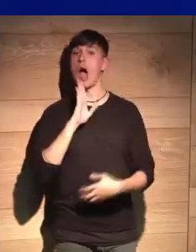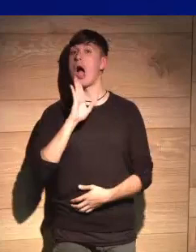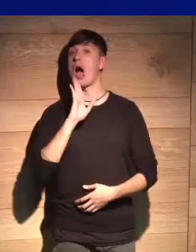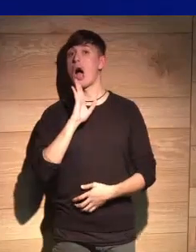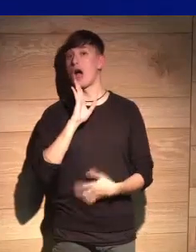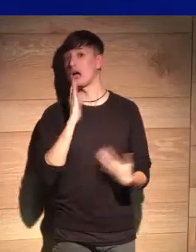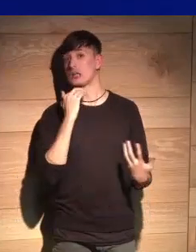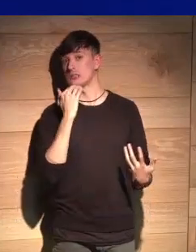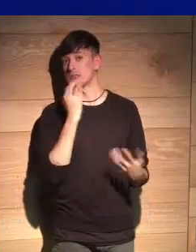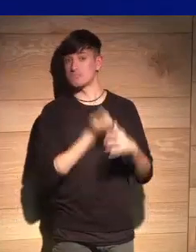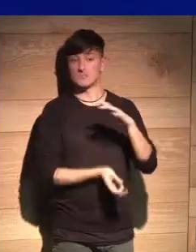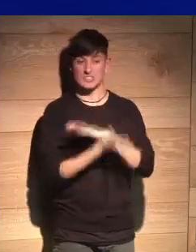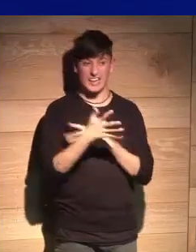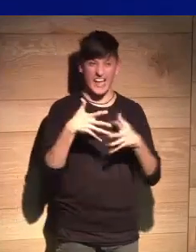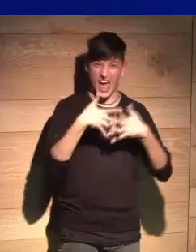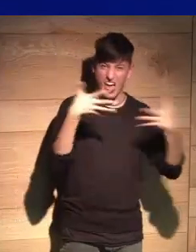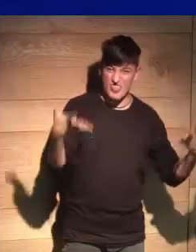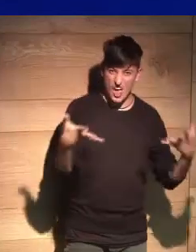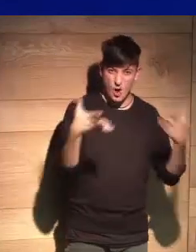So something that came out of